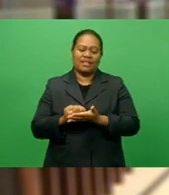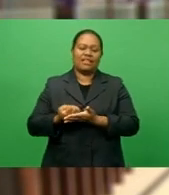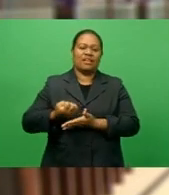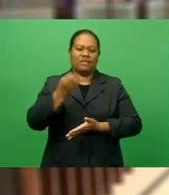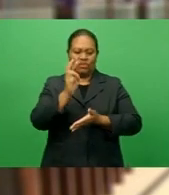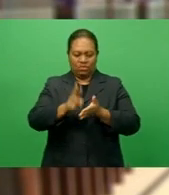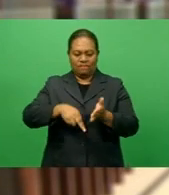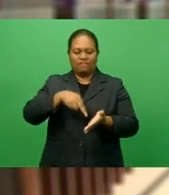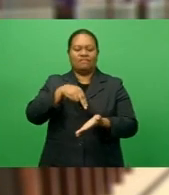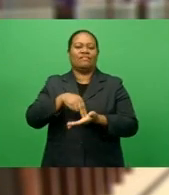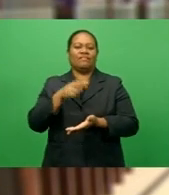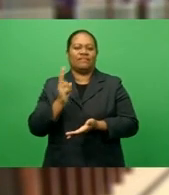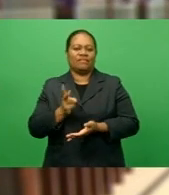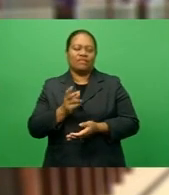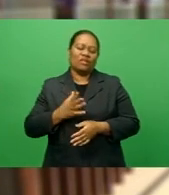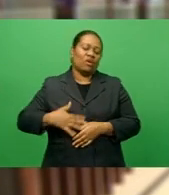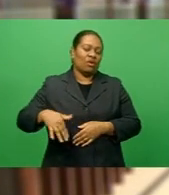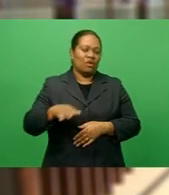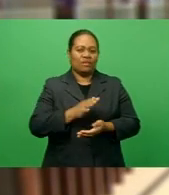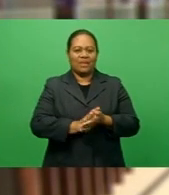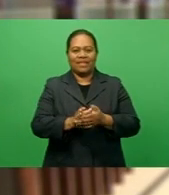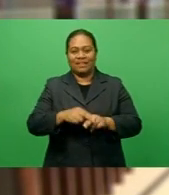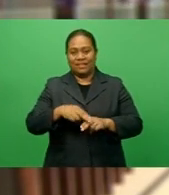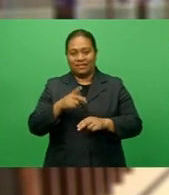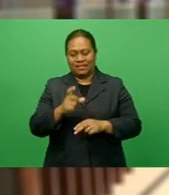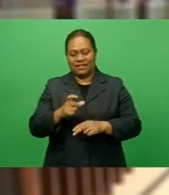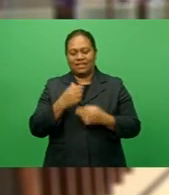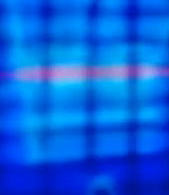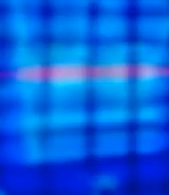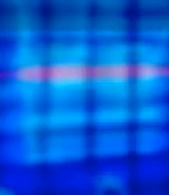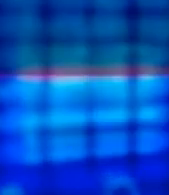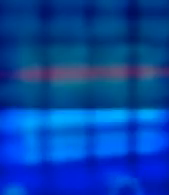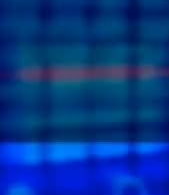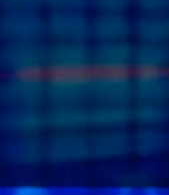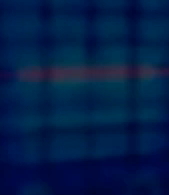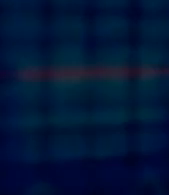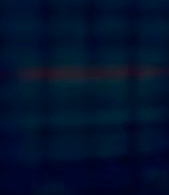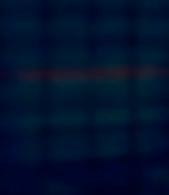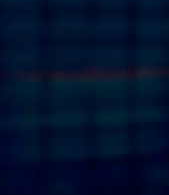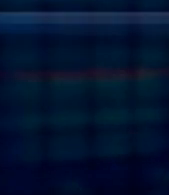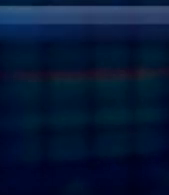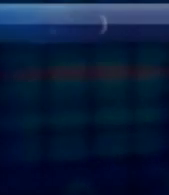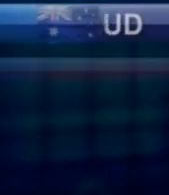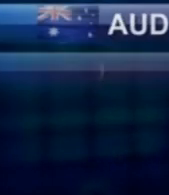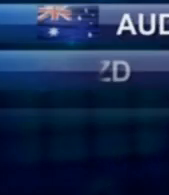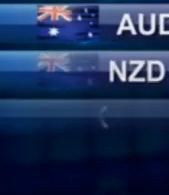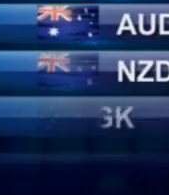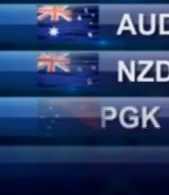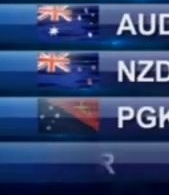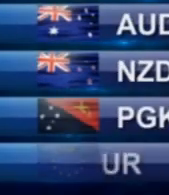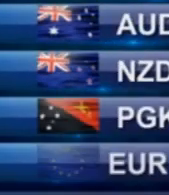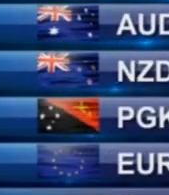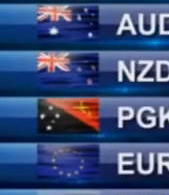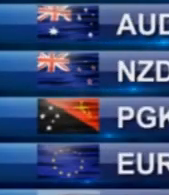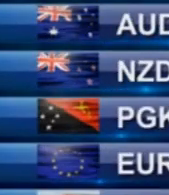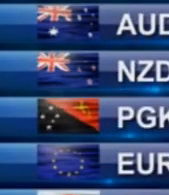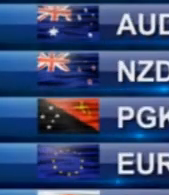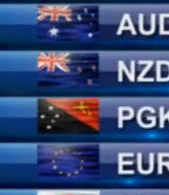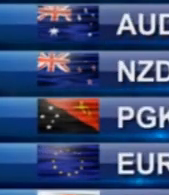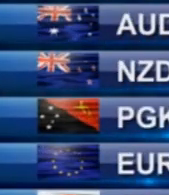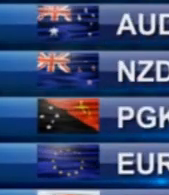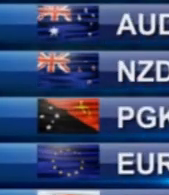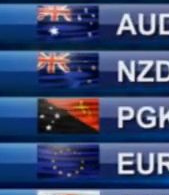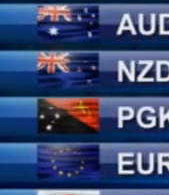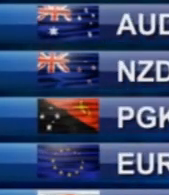recovery. That's all from HFC Bank, Vinaka. Here are the local exchange rates as set early this morning.